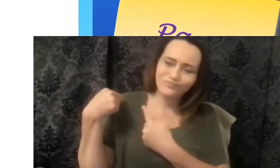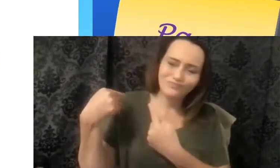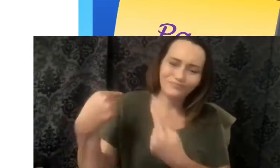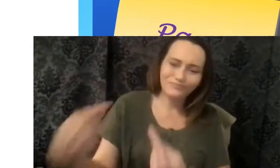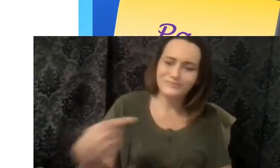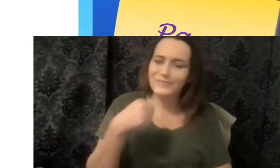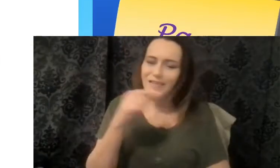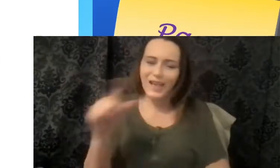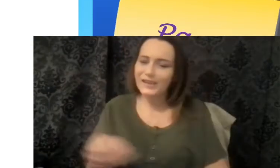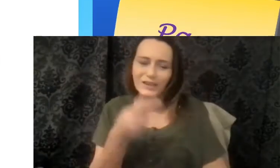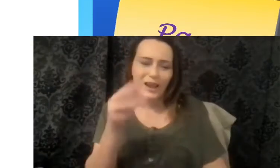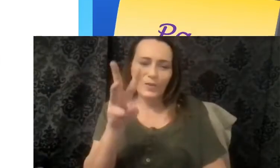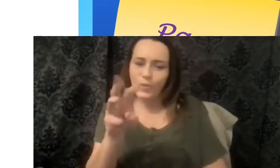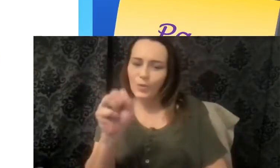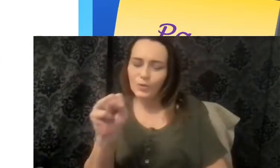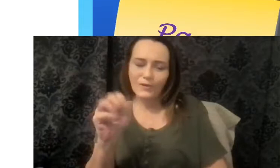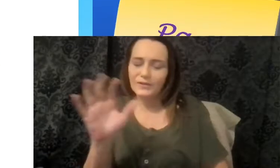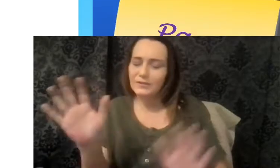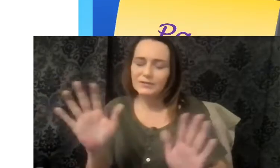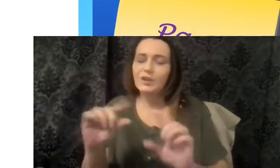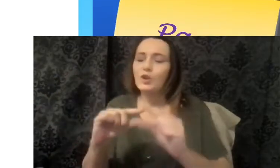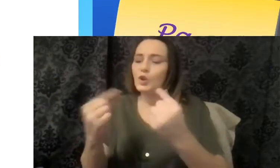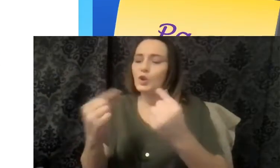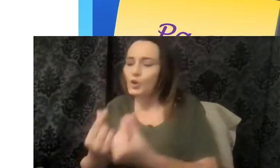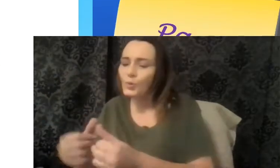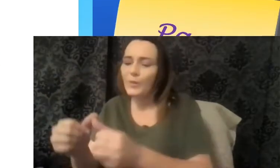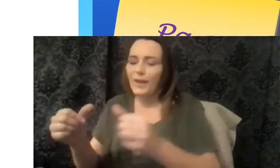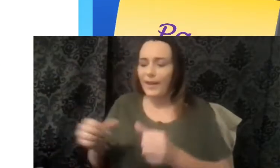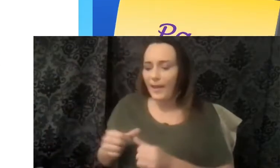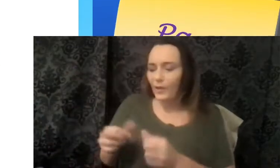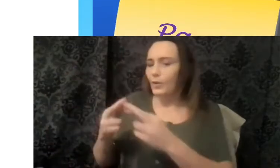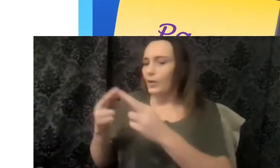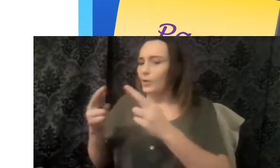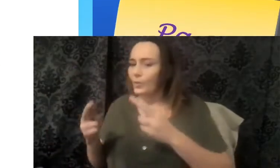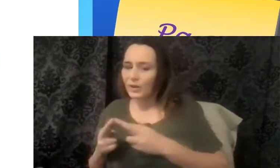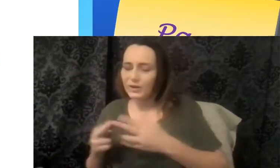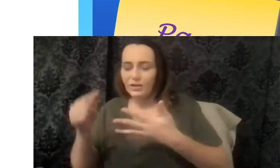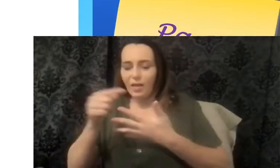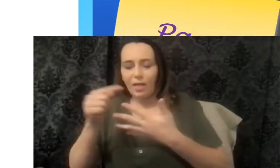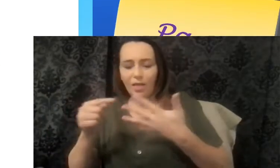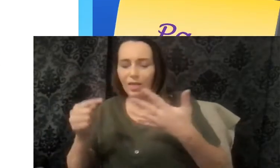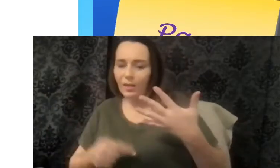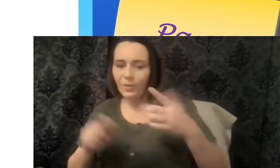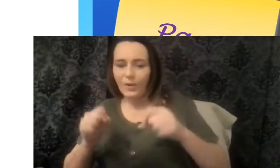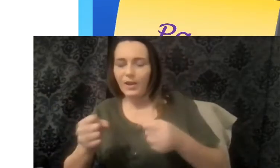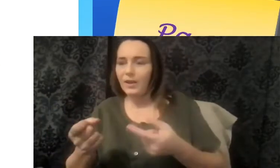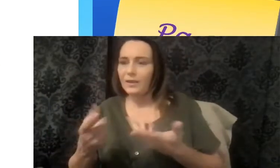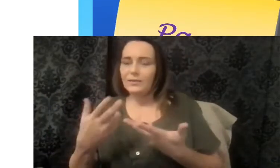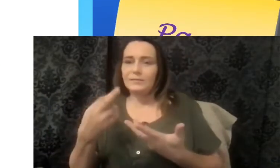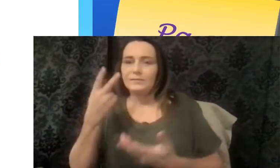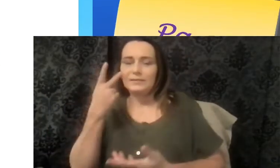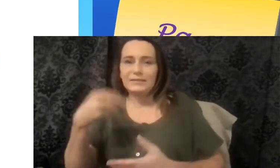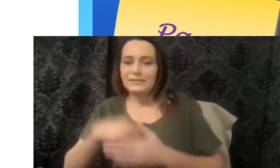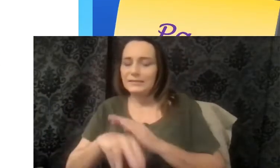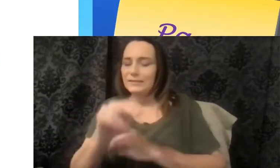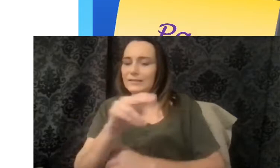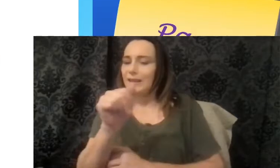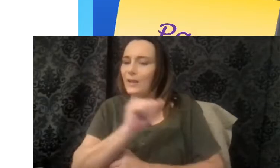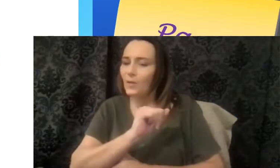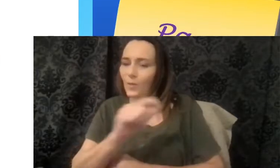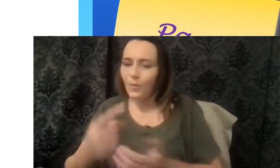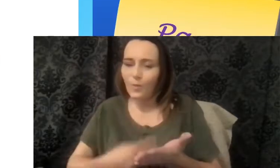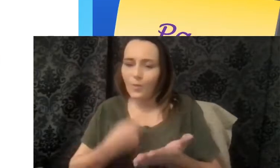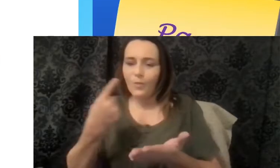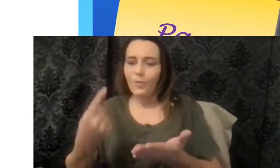Service level. It happens at group level, area level, regional level. We encounter this in NA all the time. Whenever it comes to